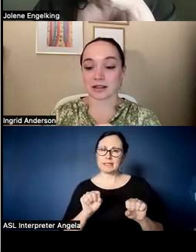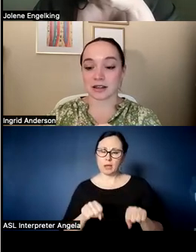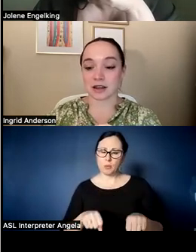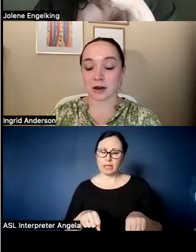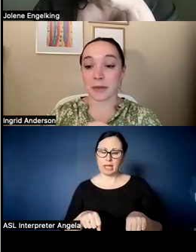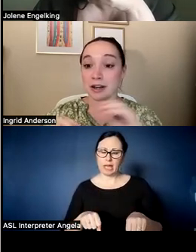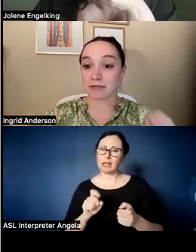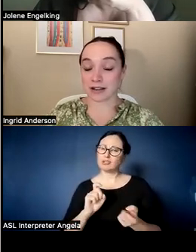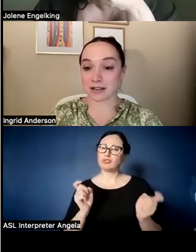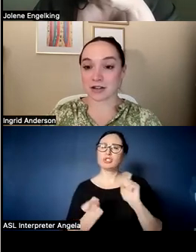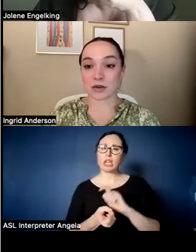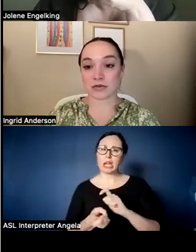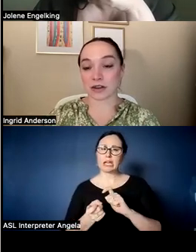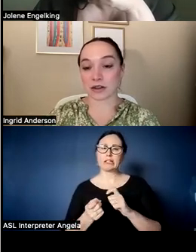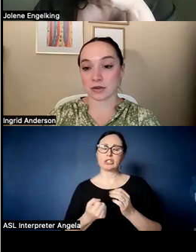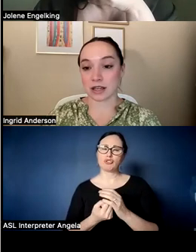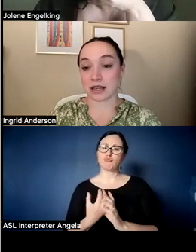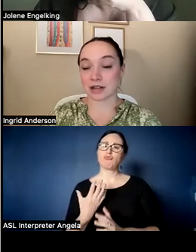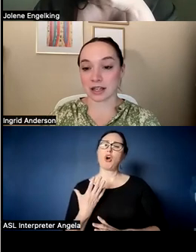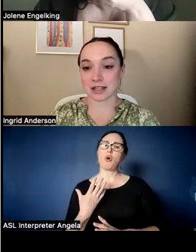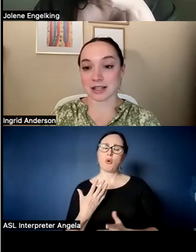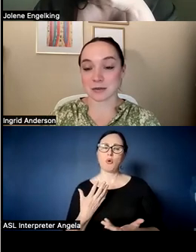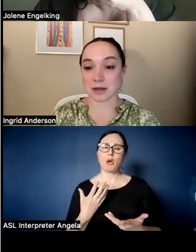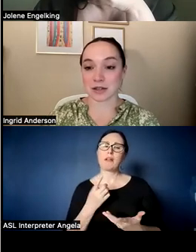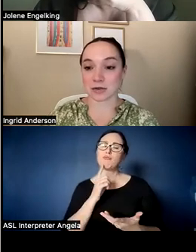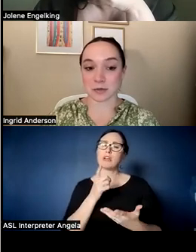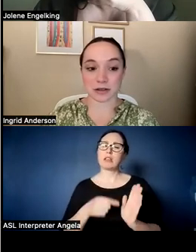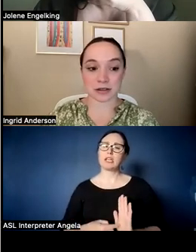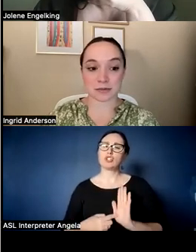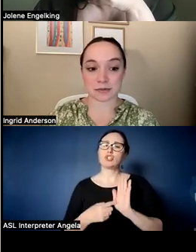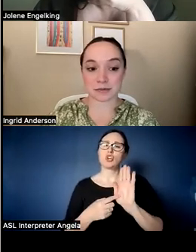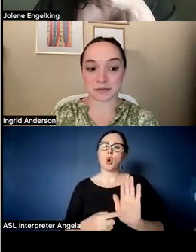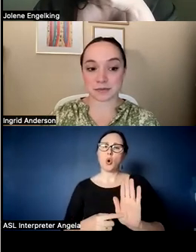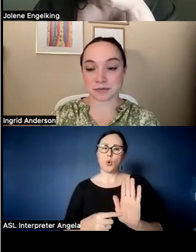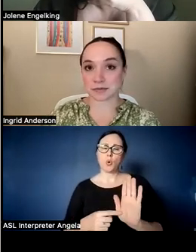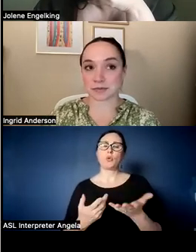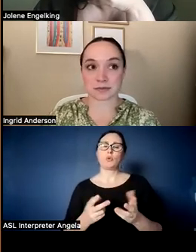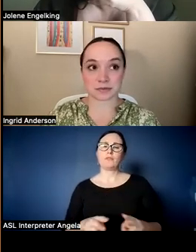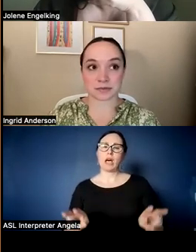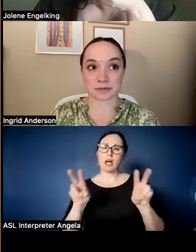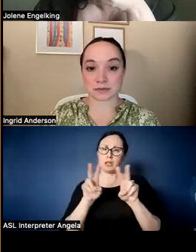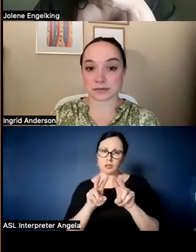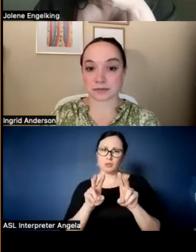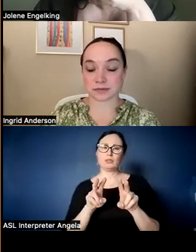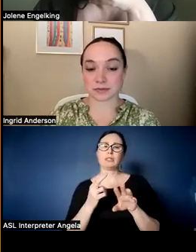to manifest those values, even in a systems-based response.